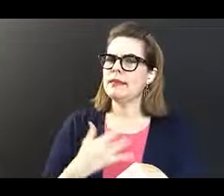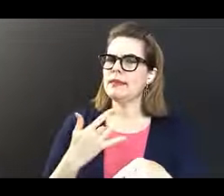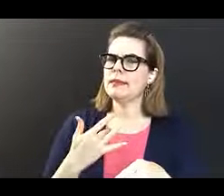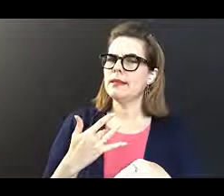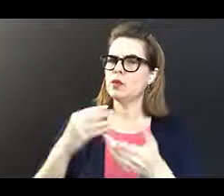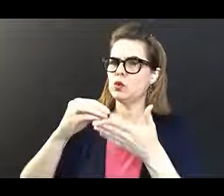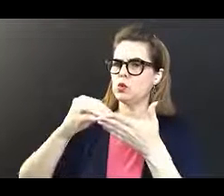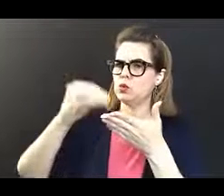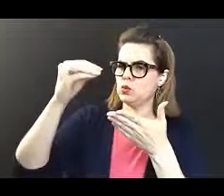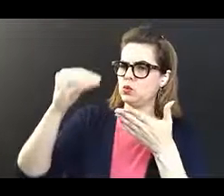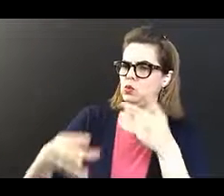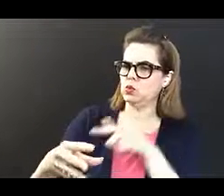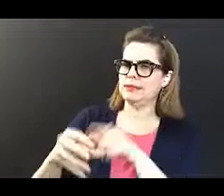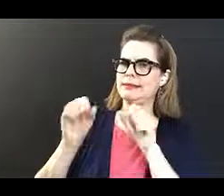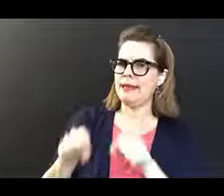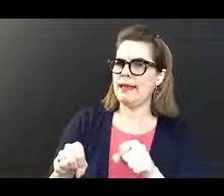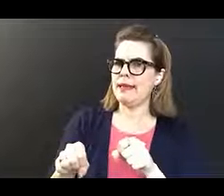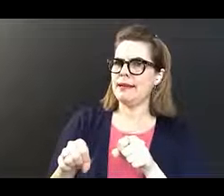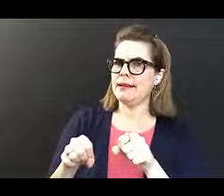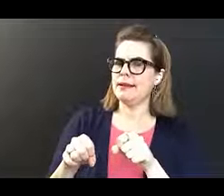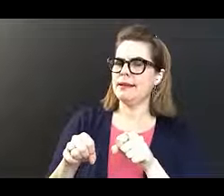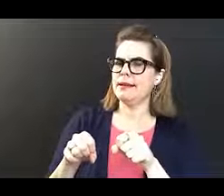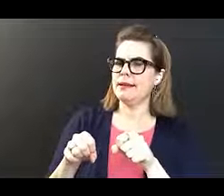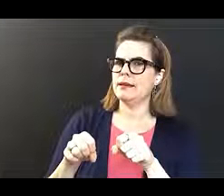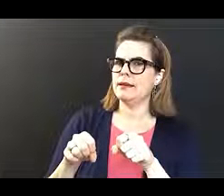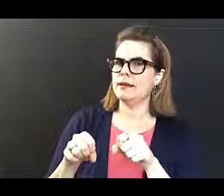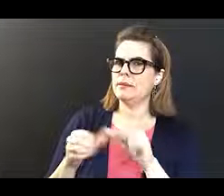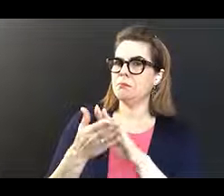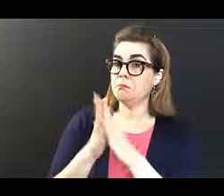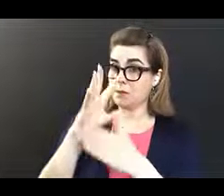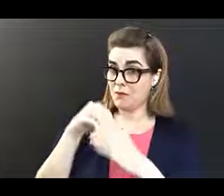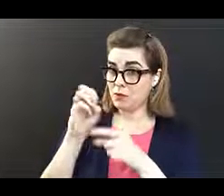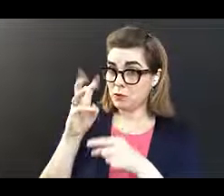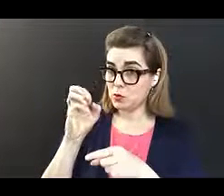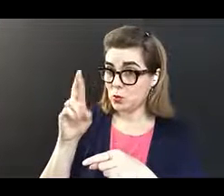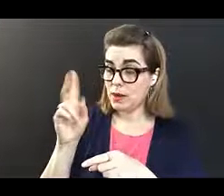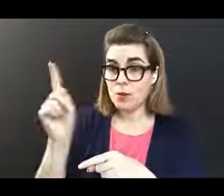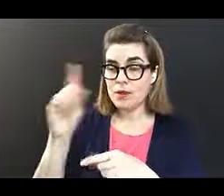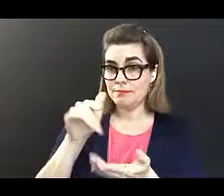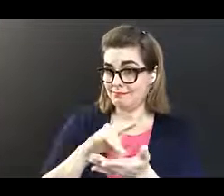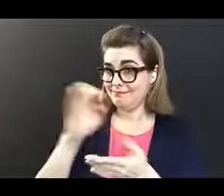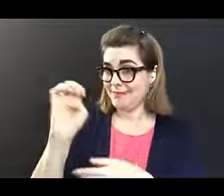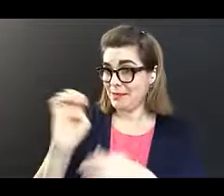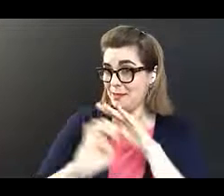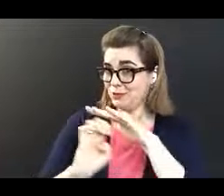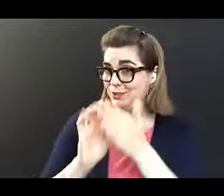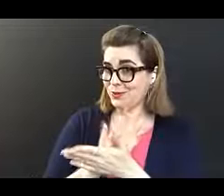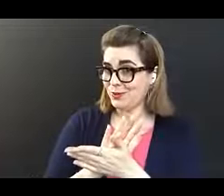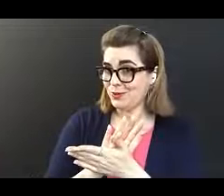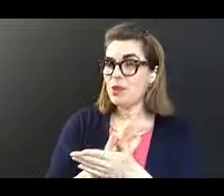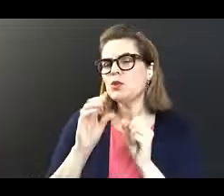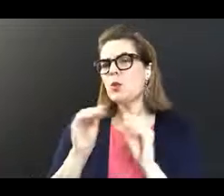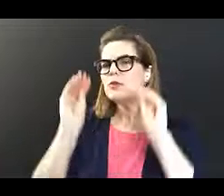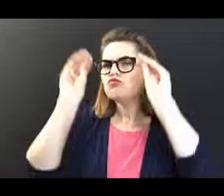SWARE could expand into middle and elementary schools. And here we outline some of our plans